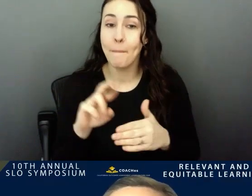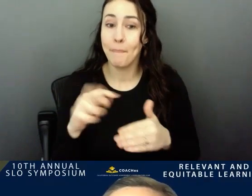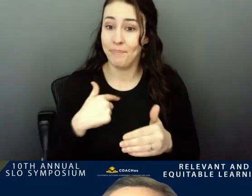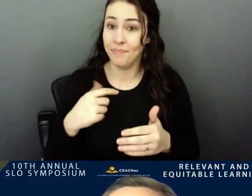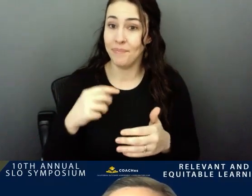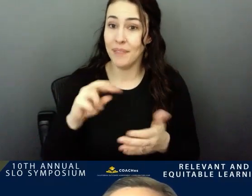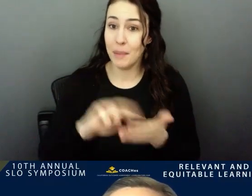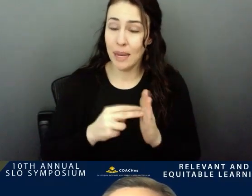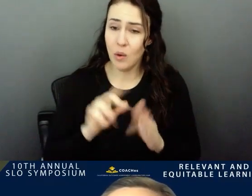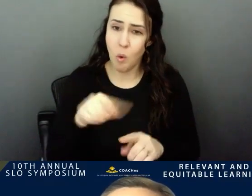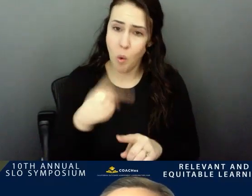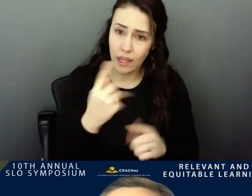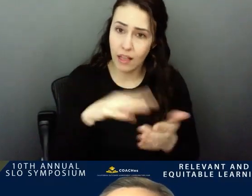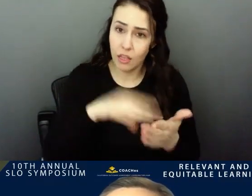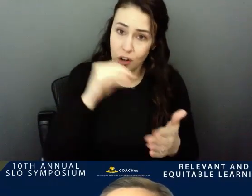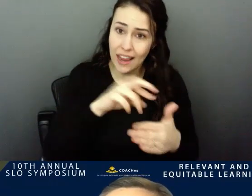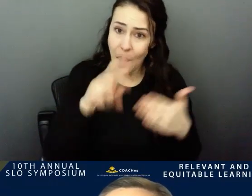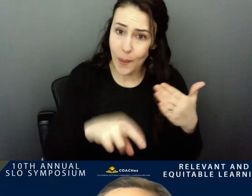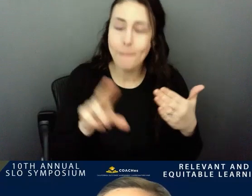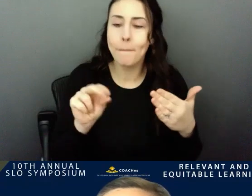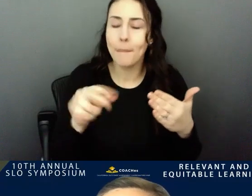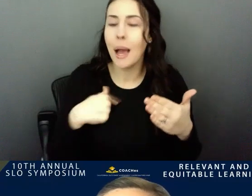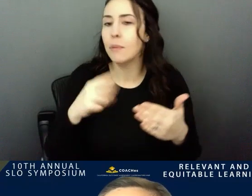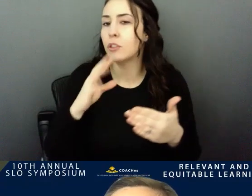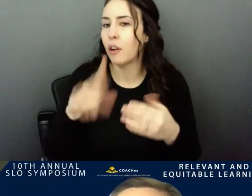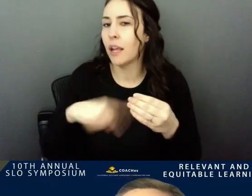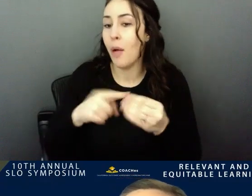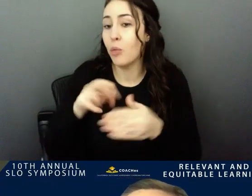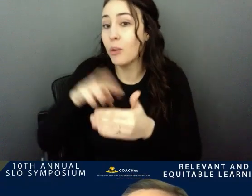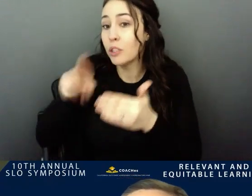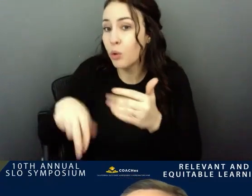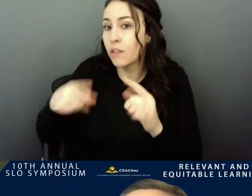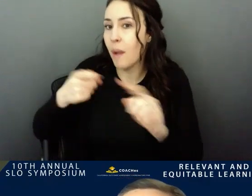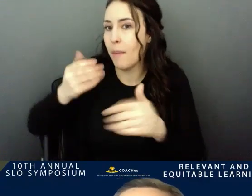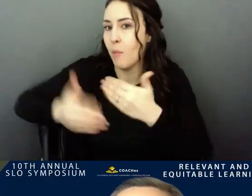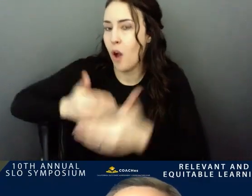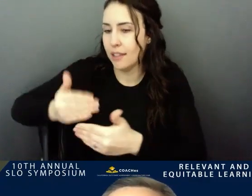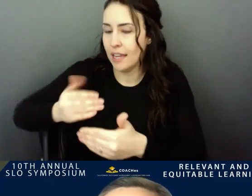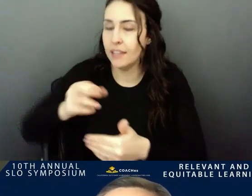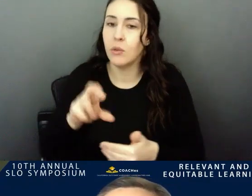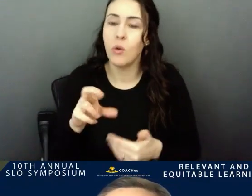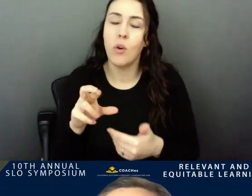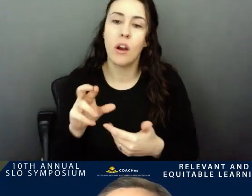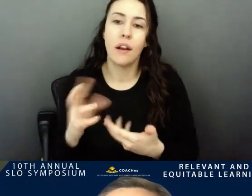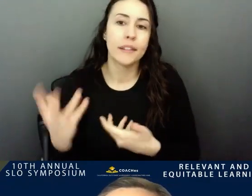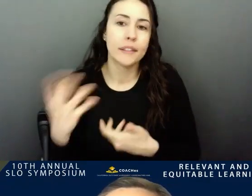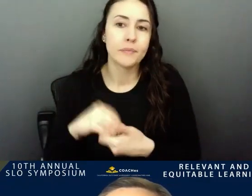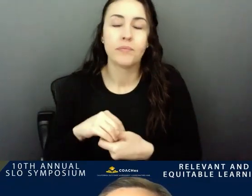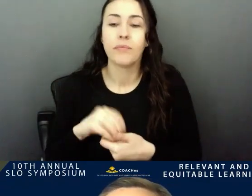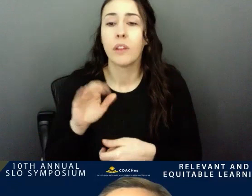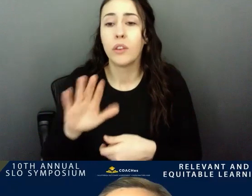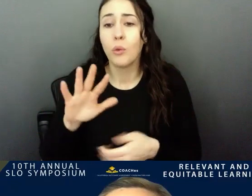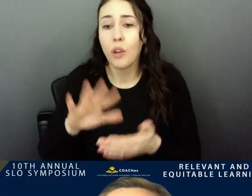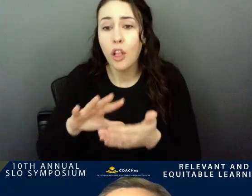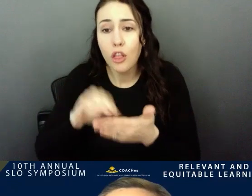only. I'm talking about results of a process, or it is inclusive of your learning